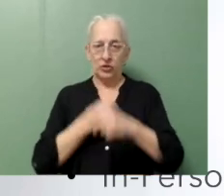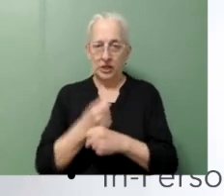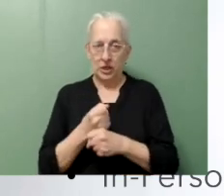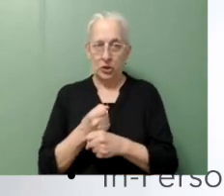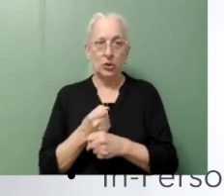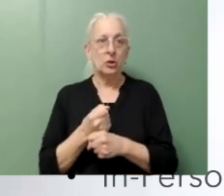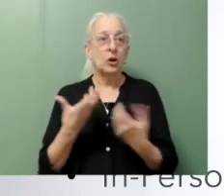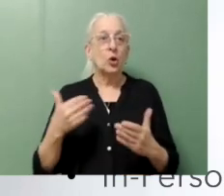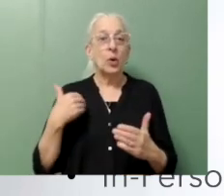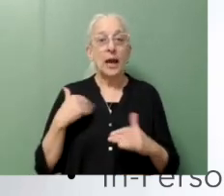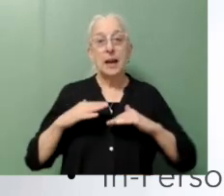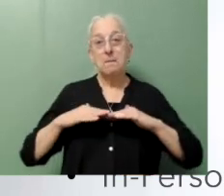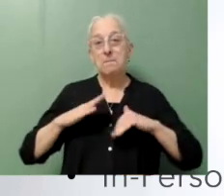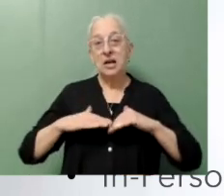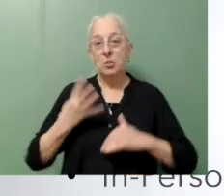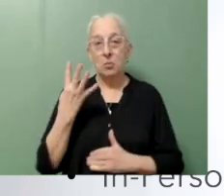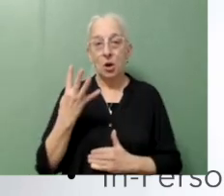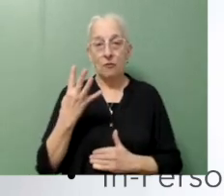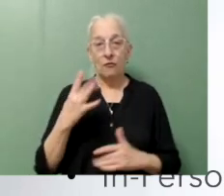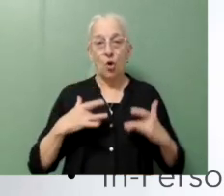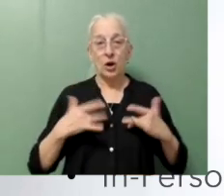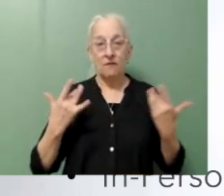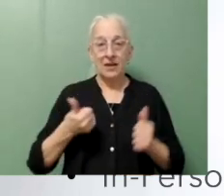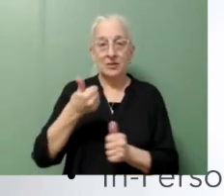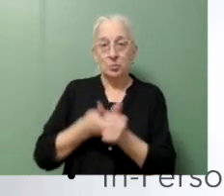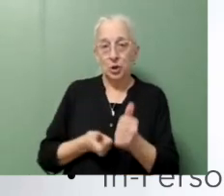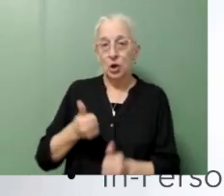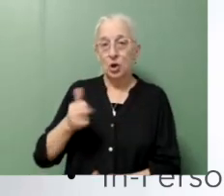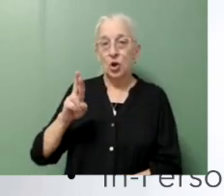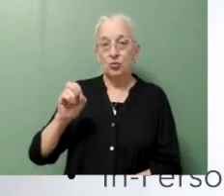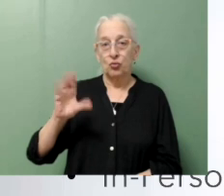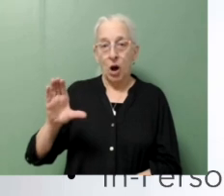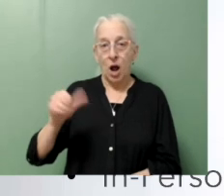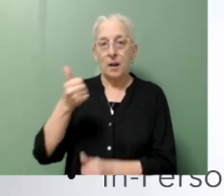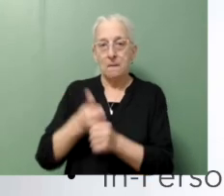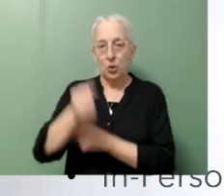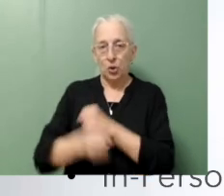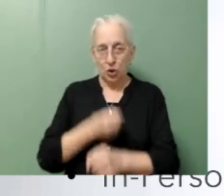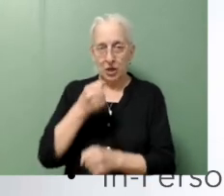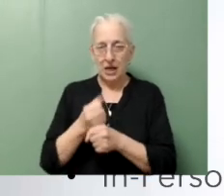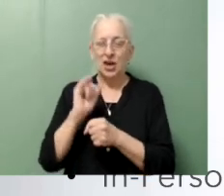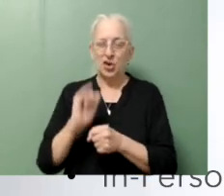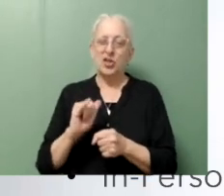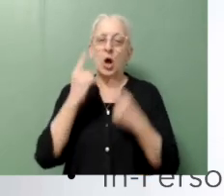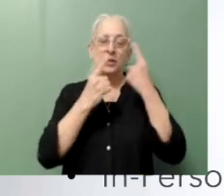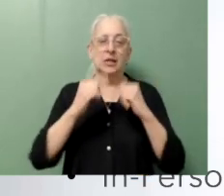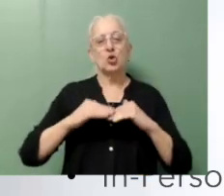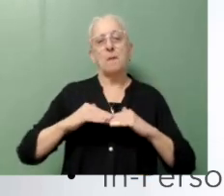of 4 event engagements per ROC per year was established for an estimated minimum benchmark